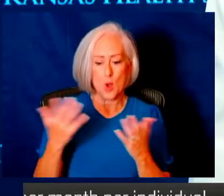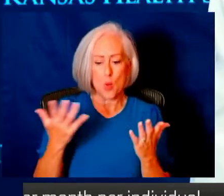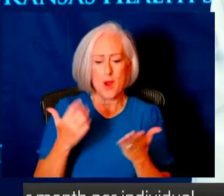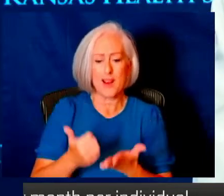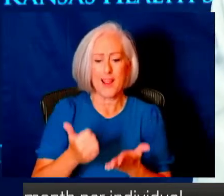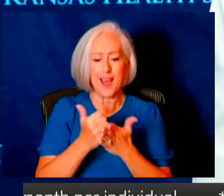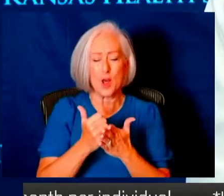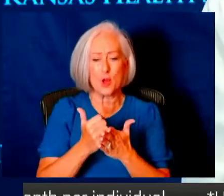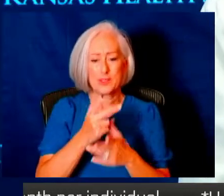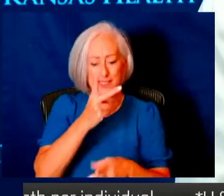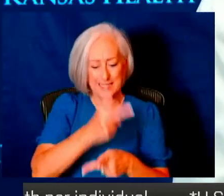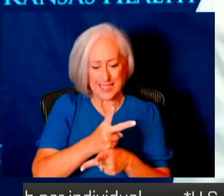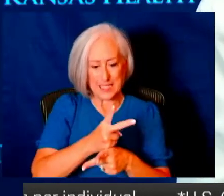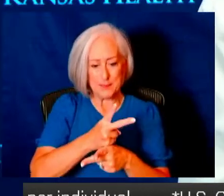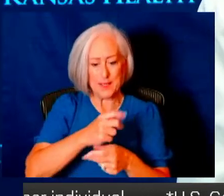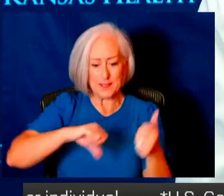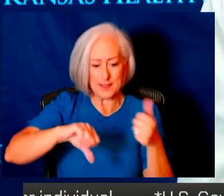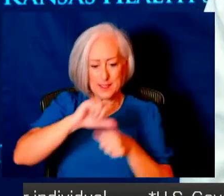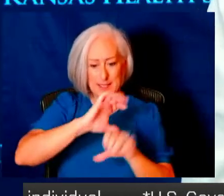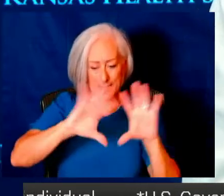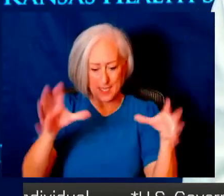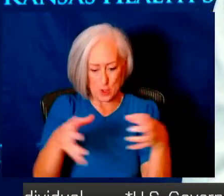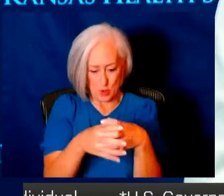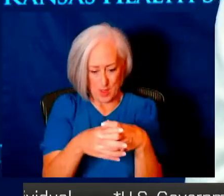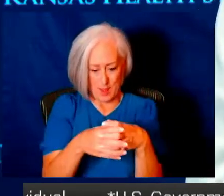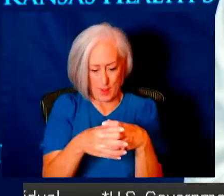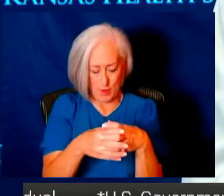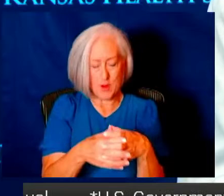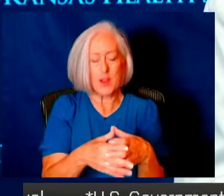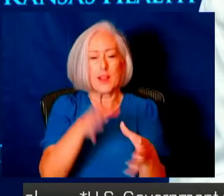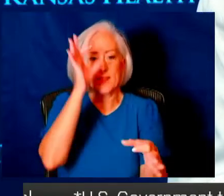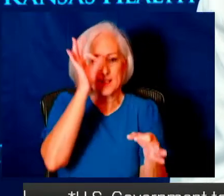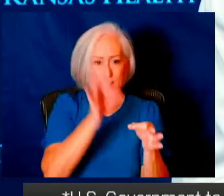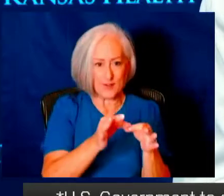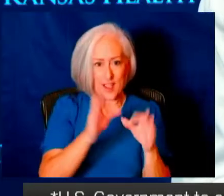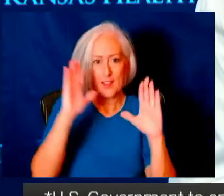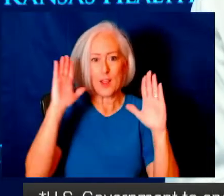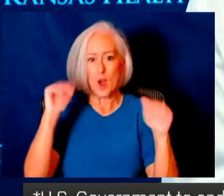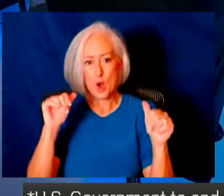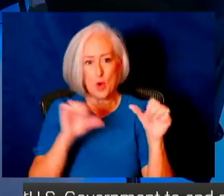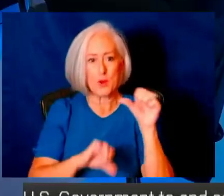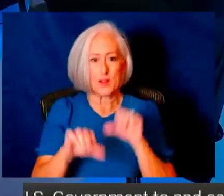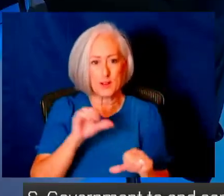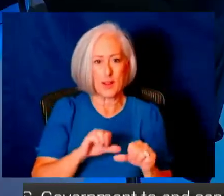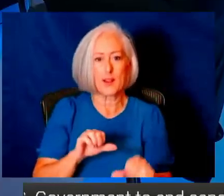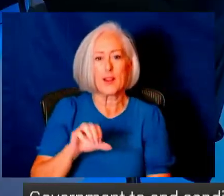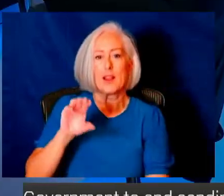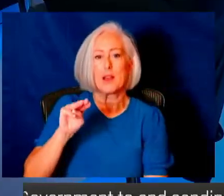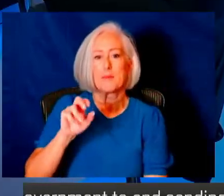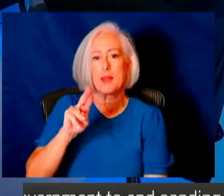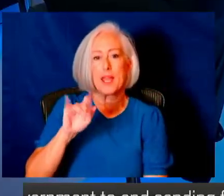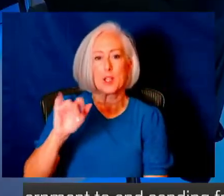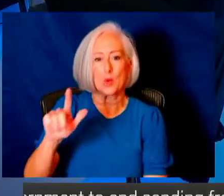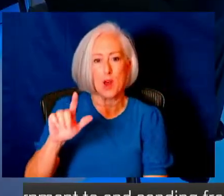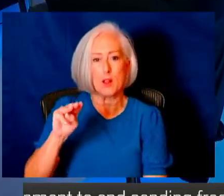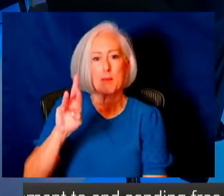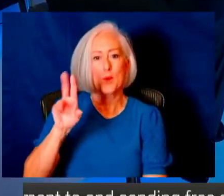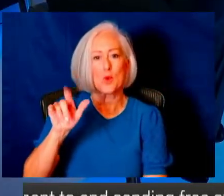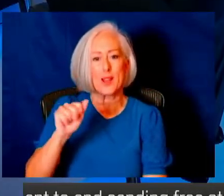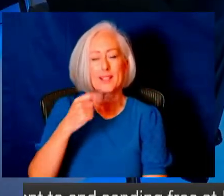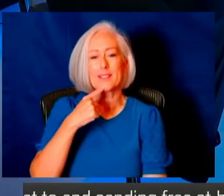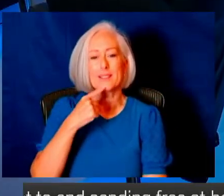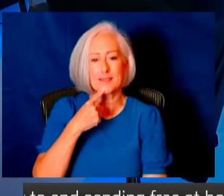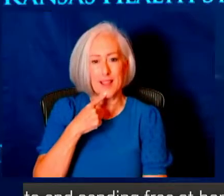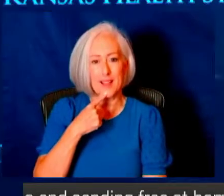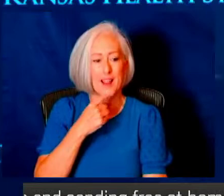it's faith, hope, and now love, right? And was it Lin-Manuel Miranda said, and love is love is love is love. And if you